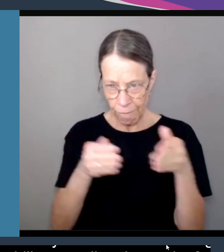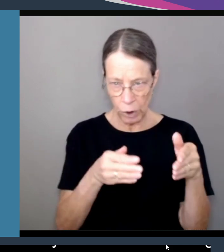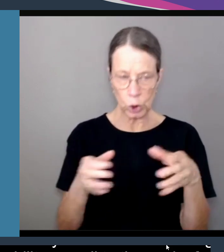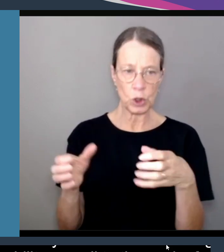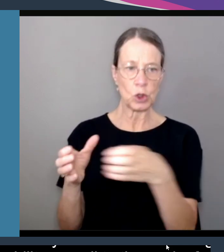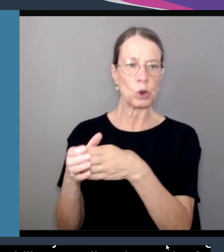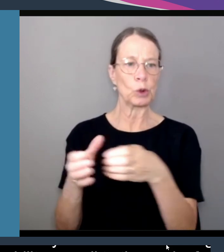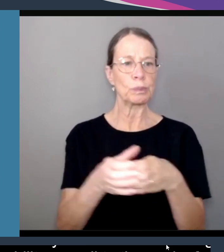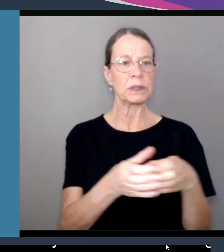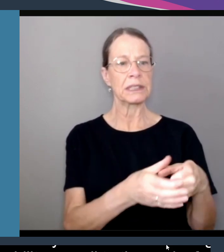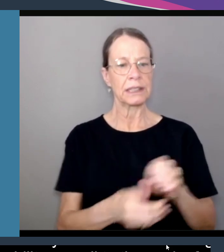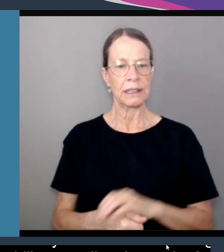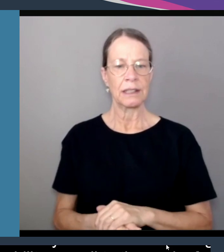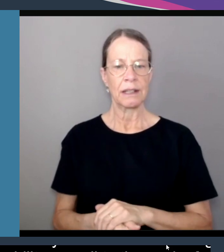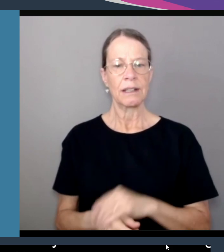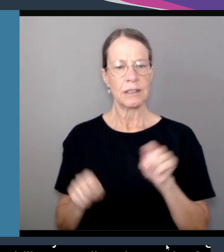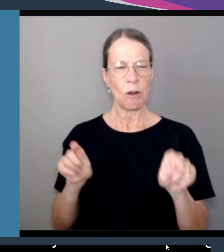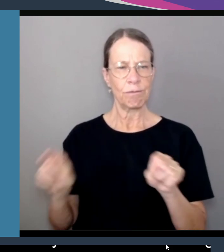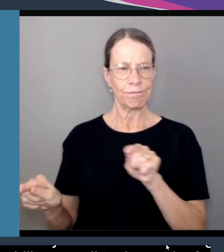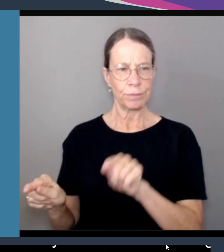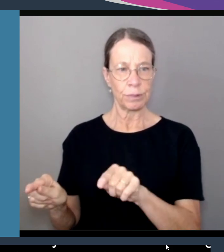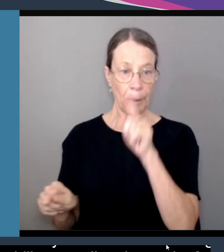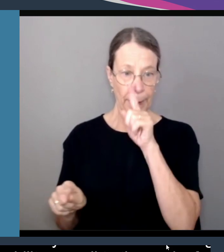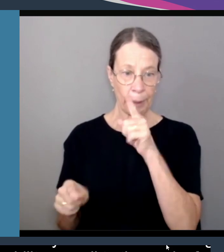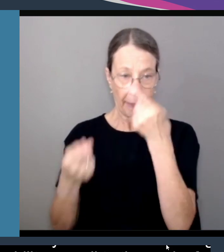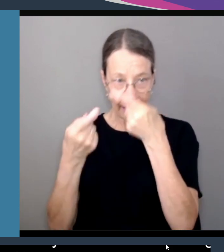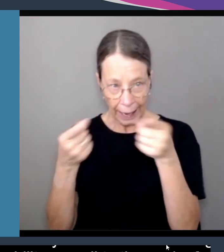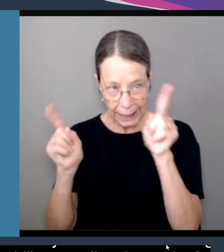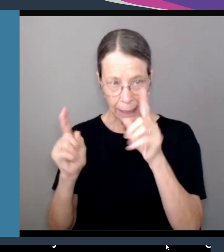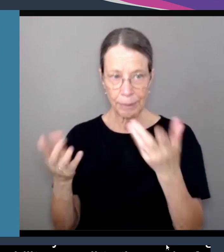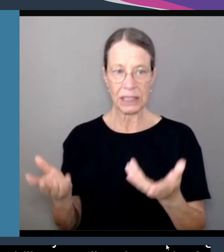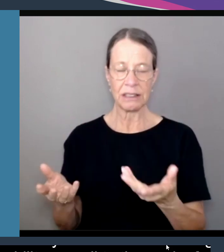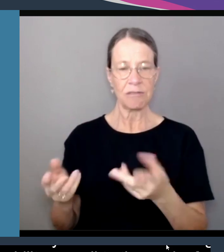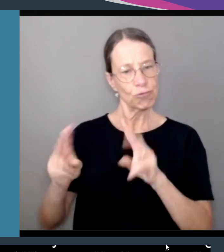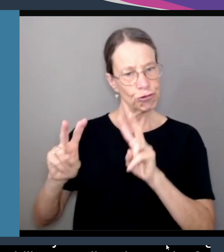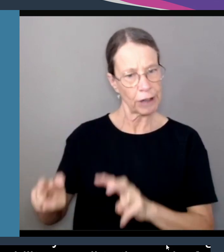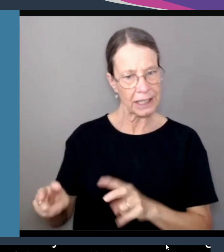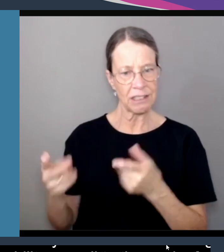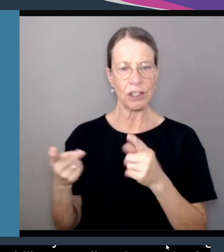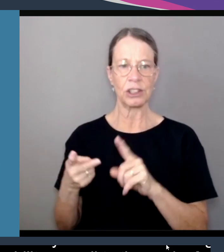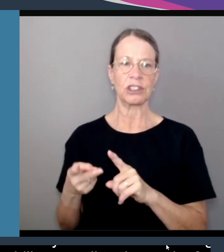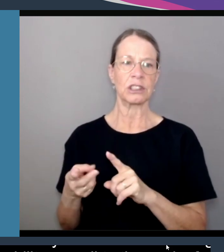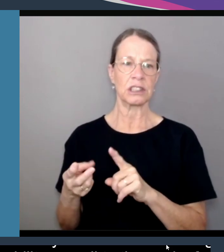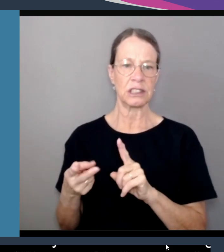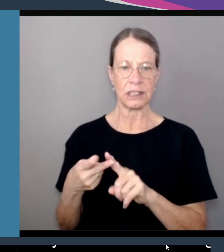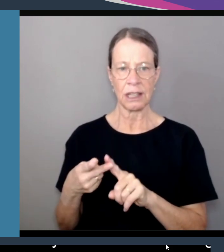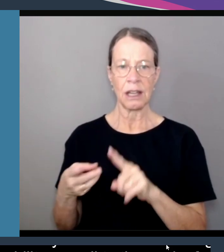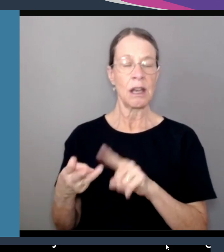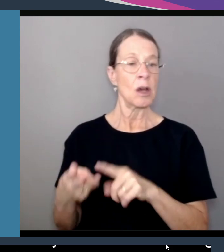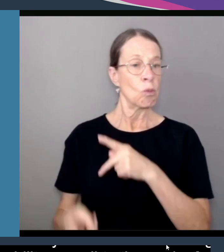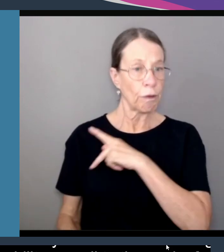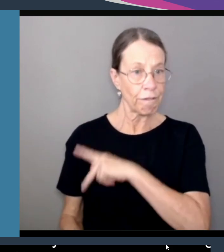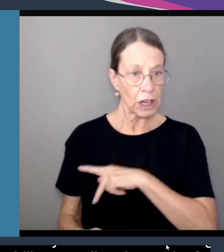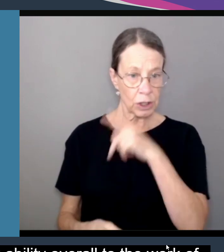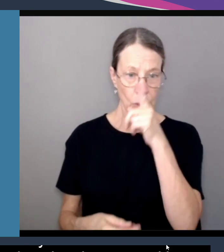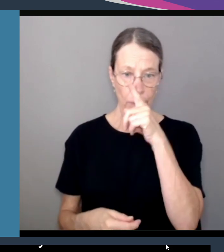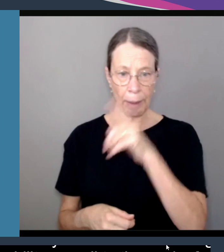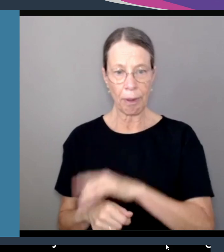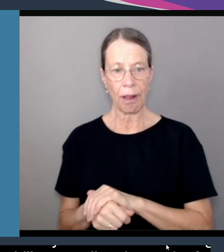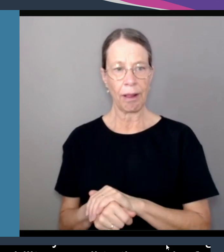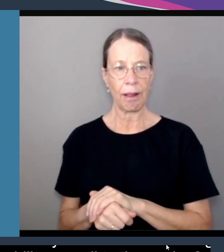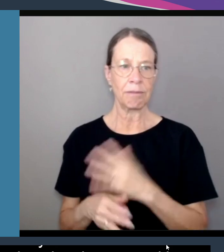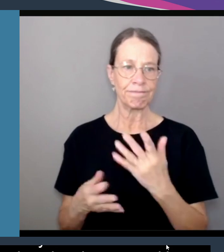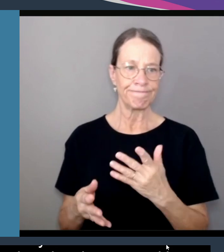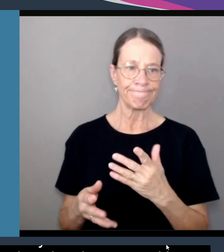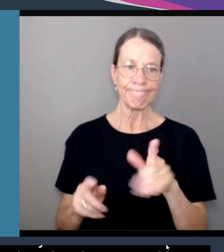with people who are academics, researchers. We're working with professional people. We're talking with